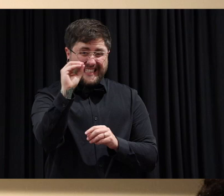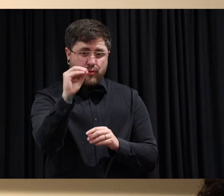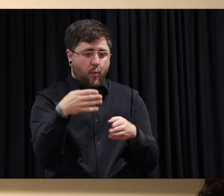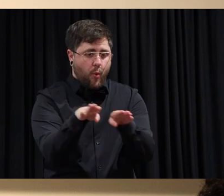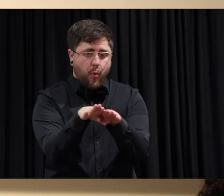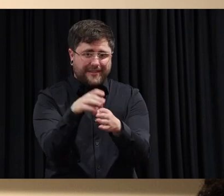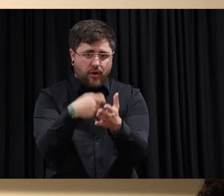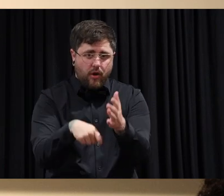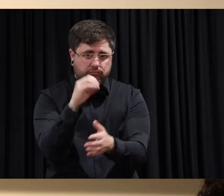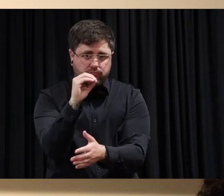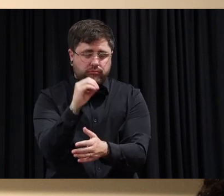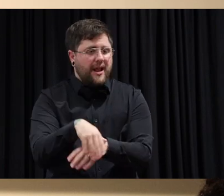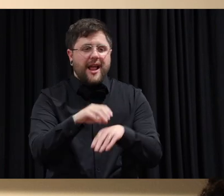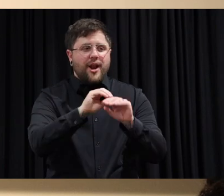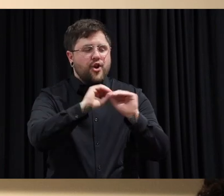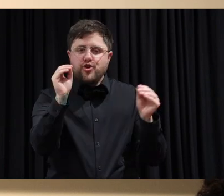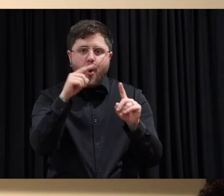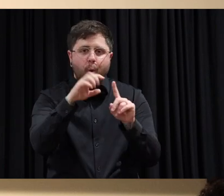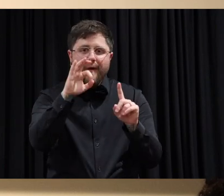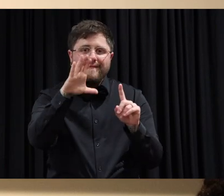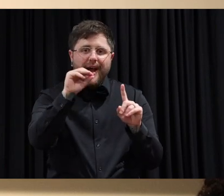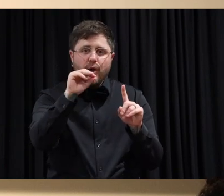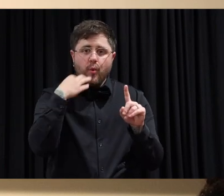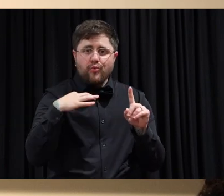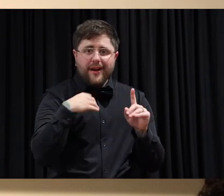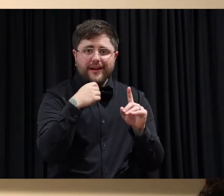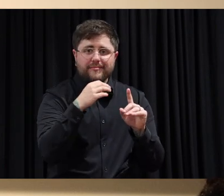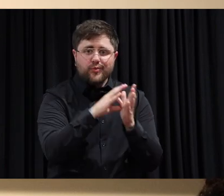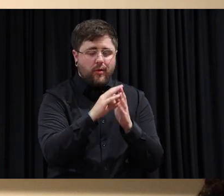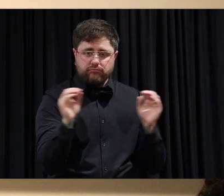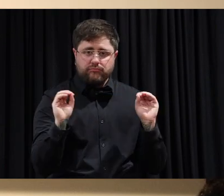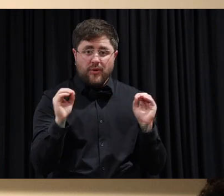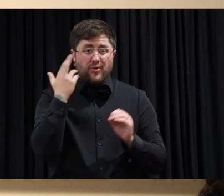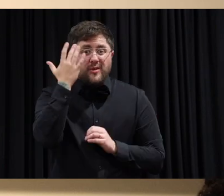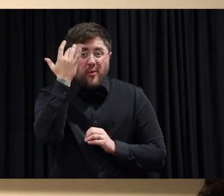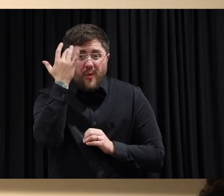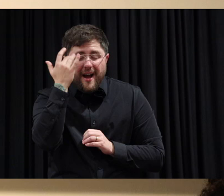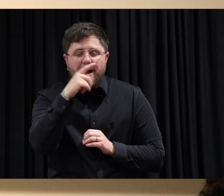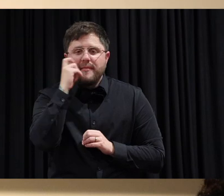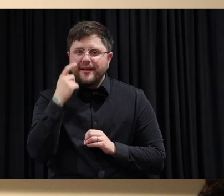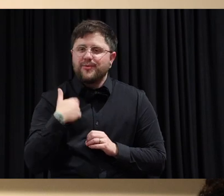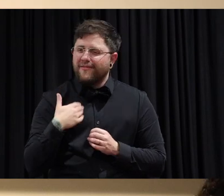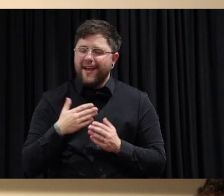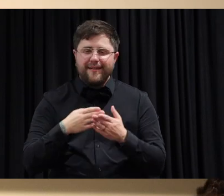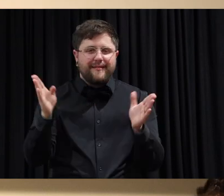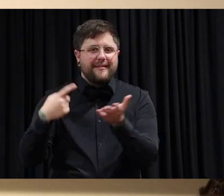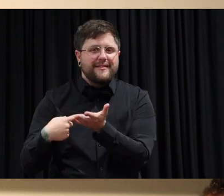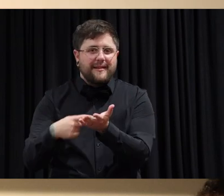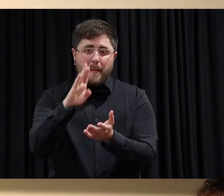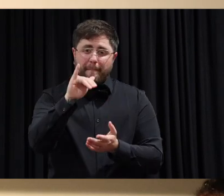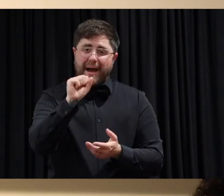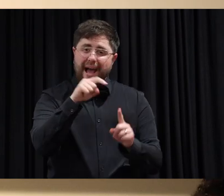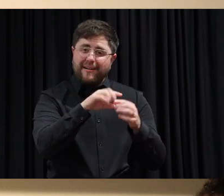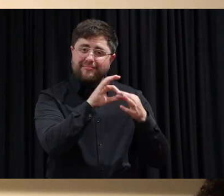costs and not looking at a FICO score. And the reason that we're not looking at a FICO score is I think there's been broad conversations about there is